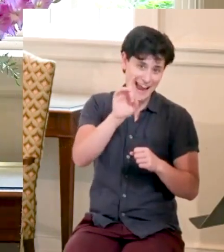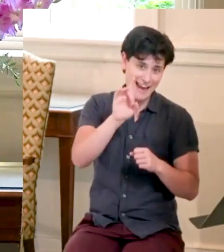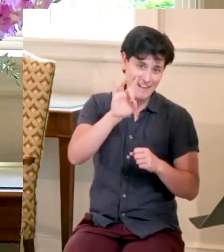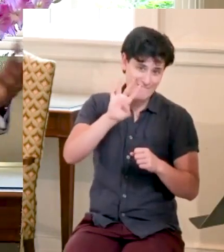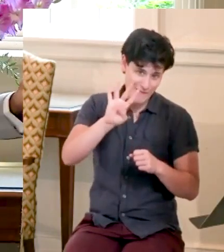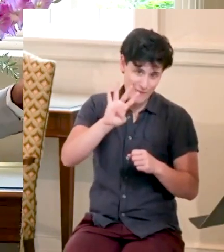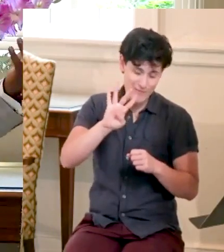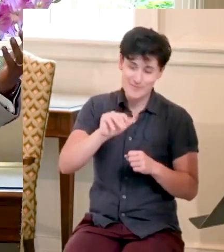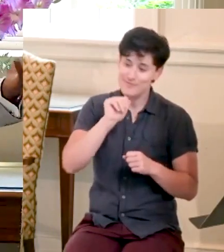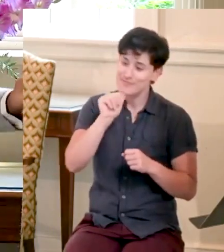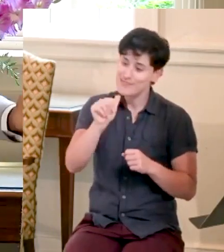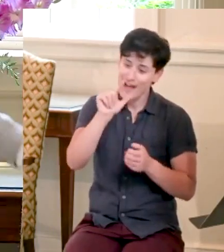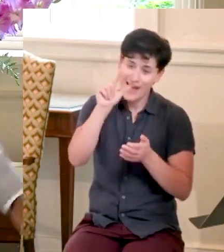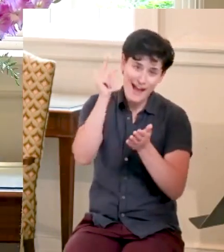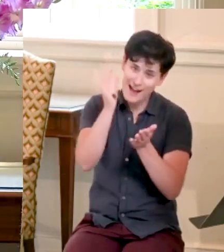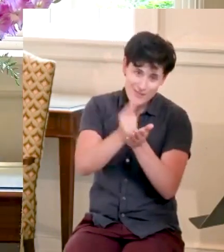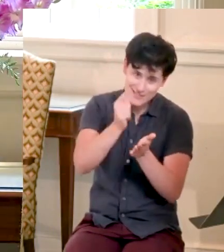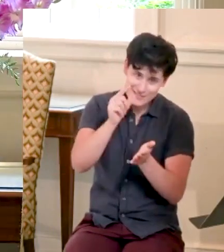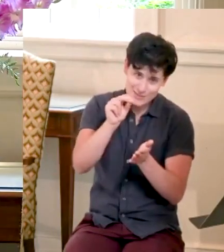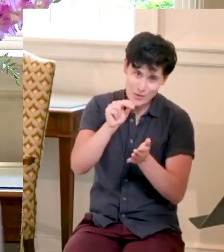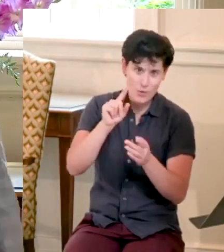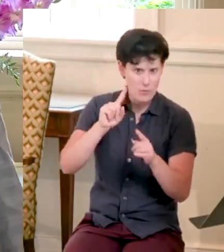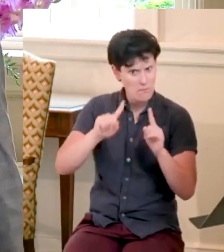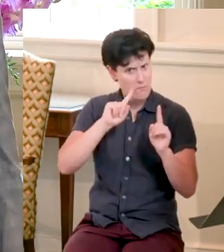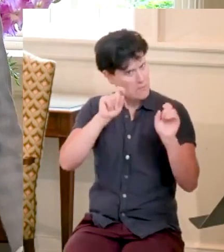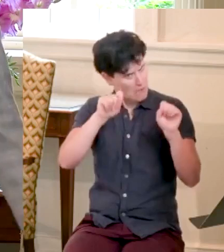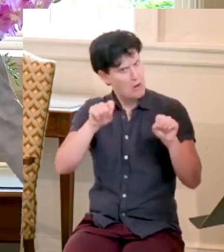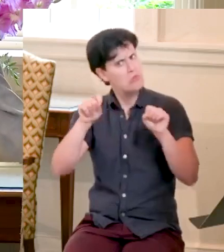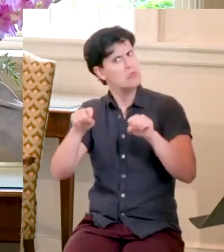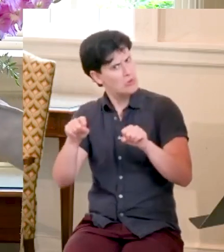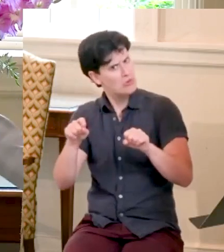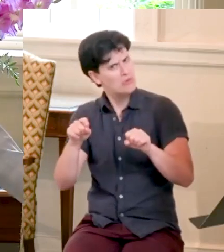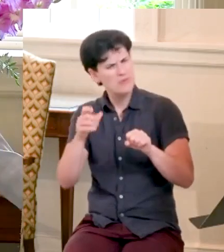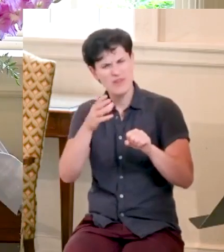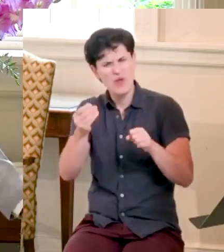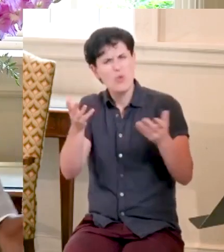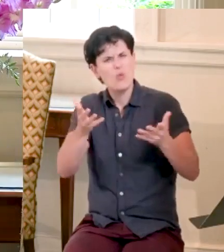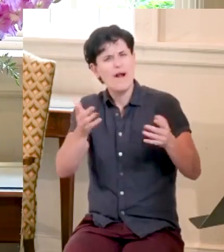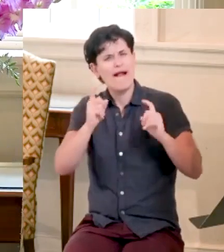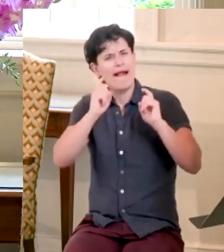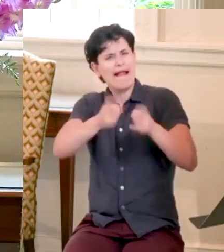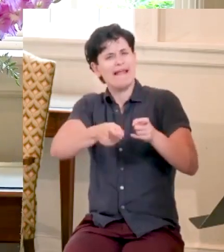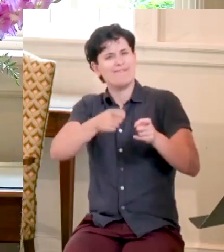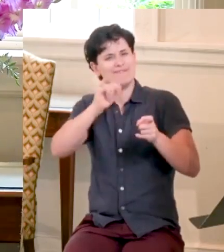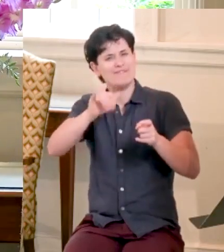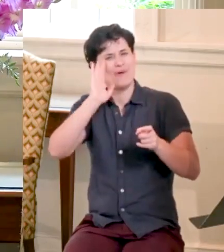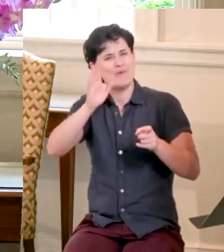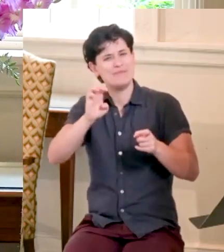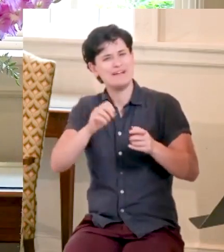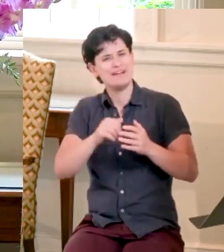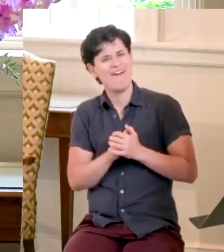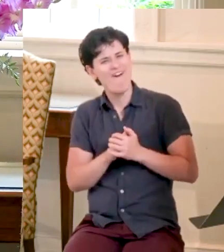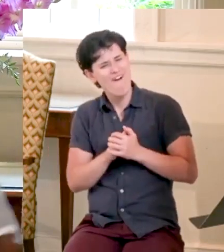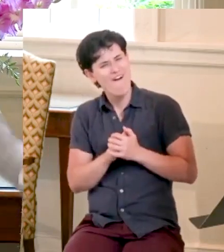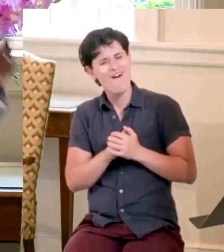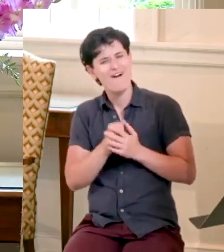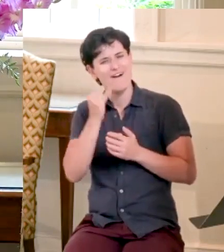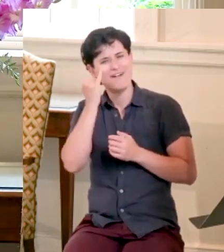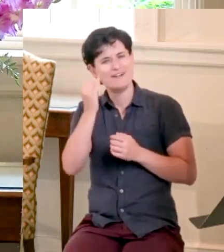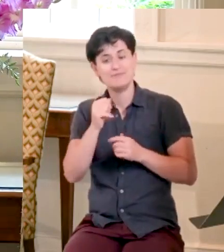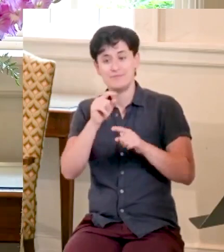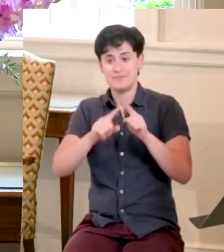Not guaranteed, but possible. And what a gift that would be. But